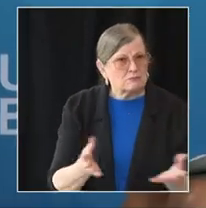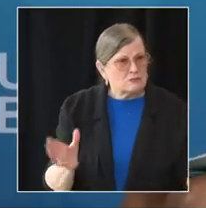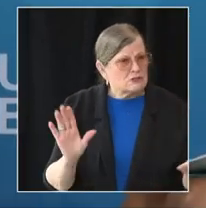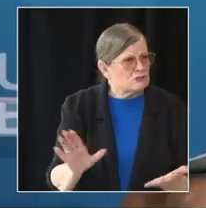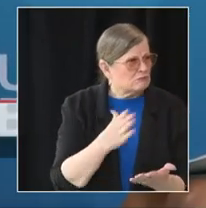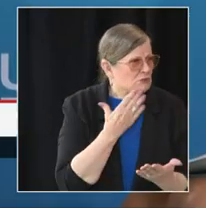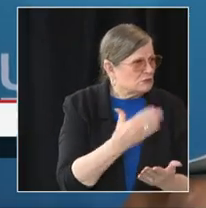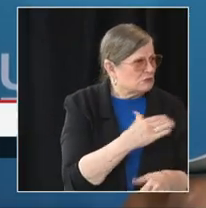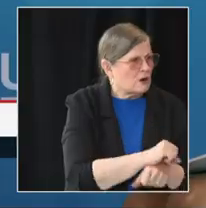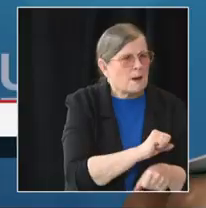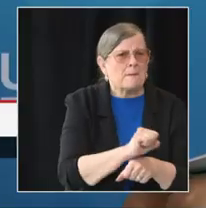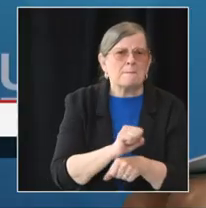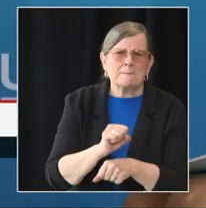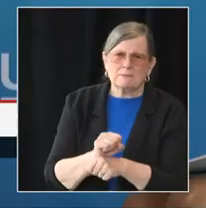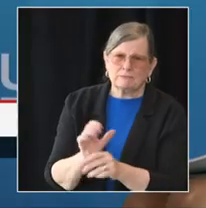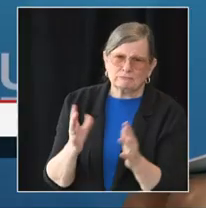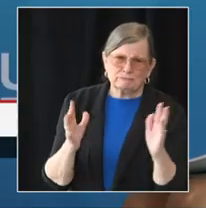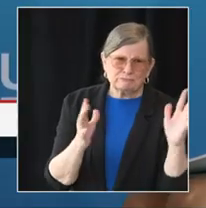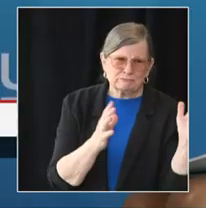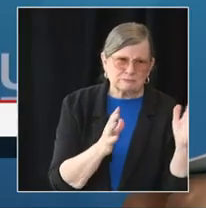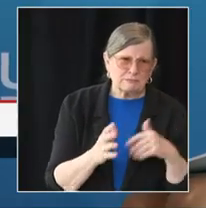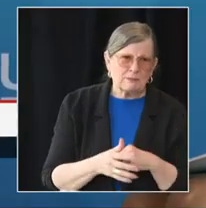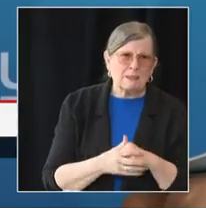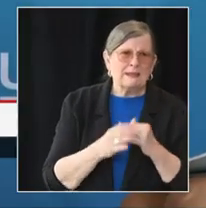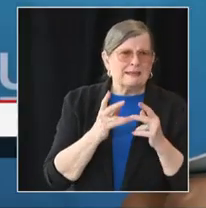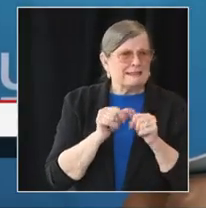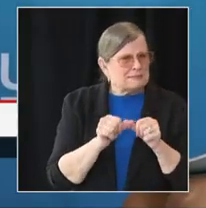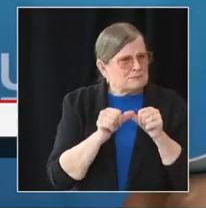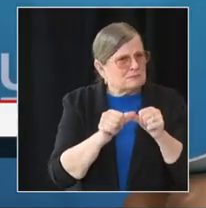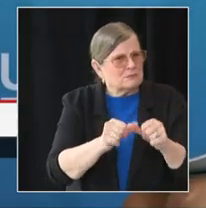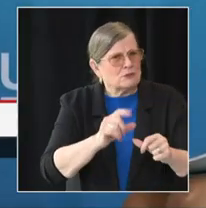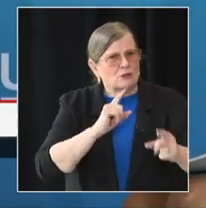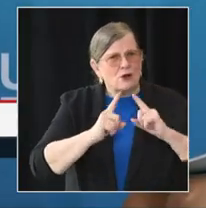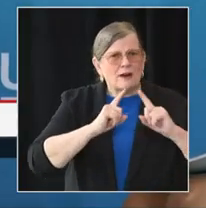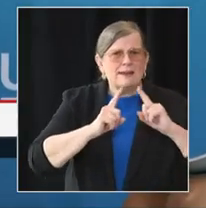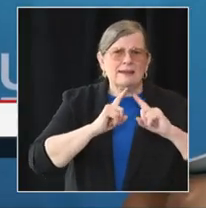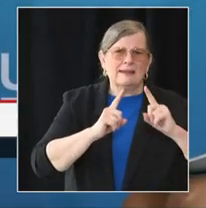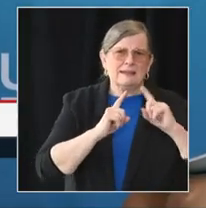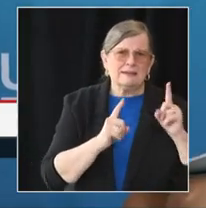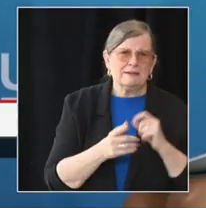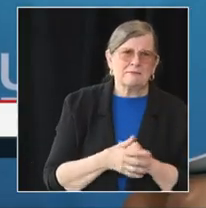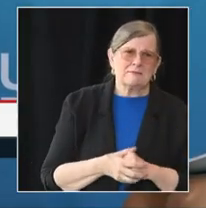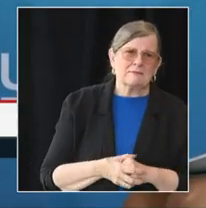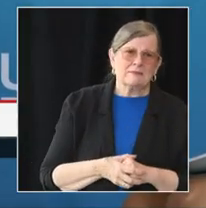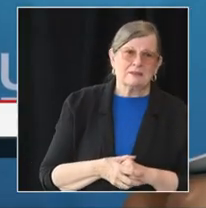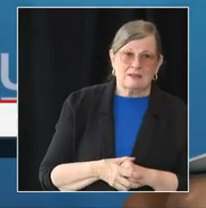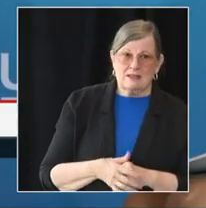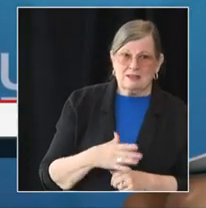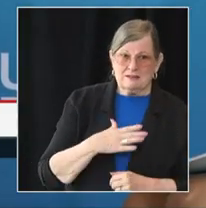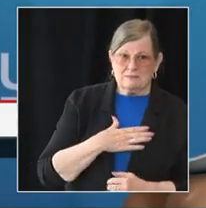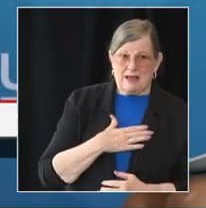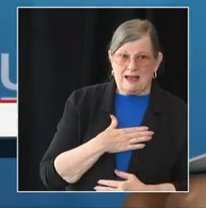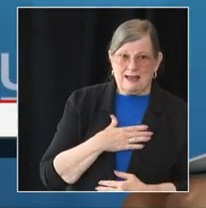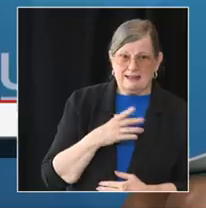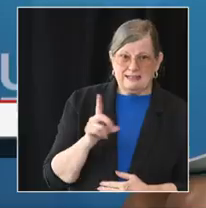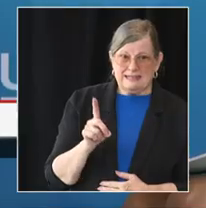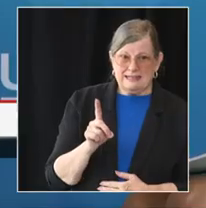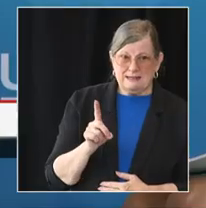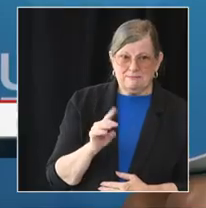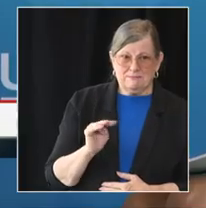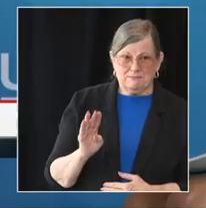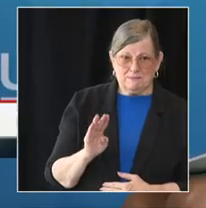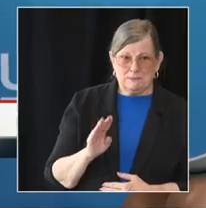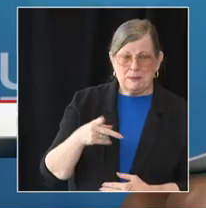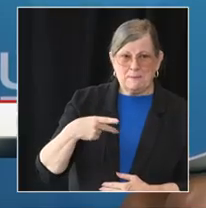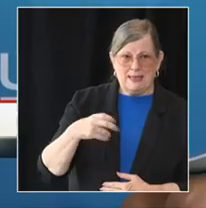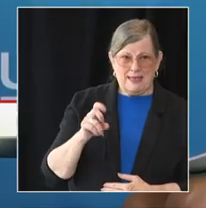let's keep that conversation going. I'm joined by members of my DMPED team who are here, led by